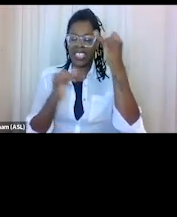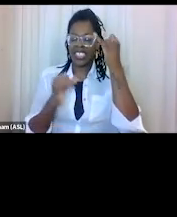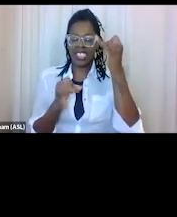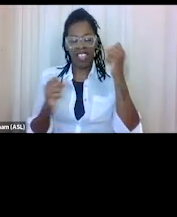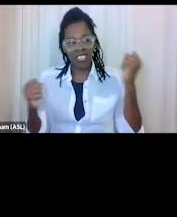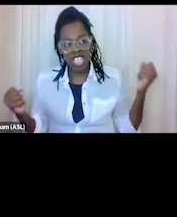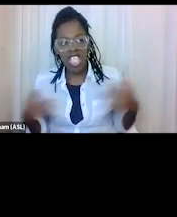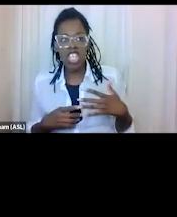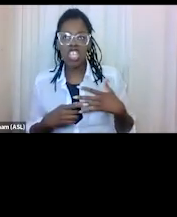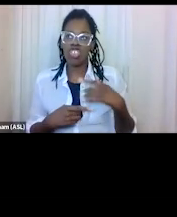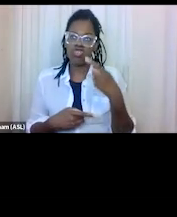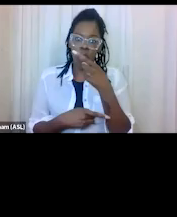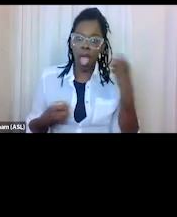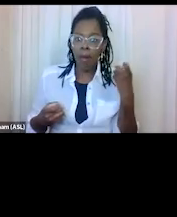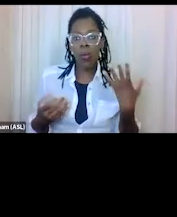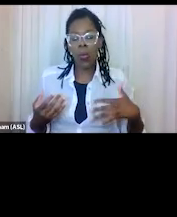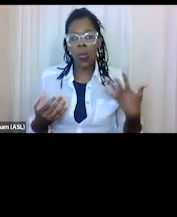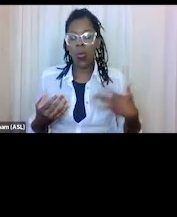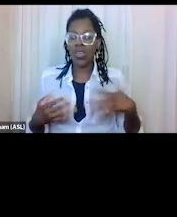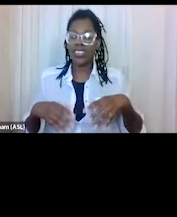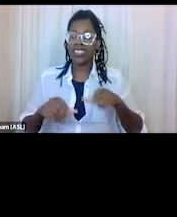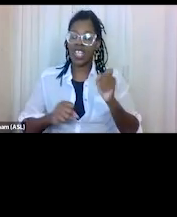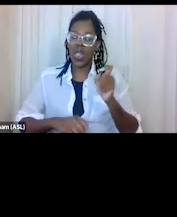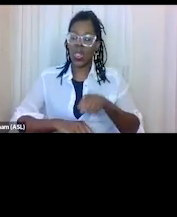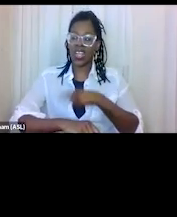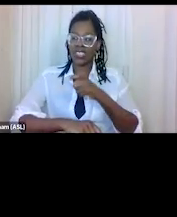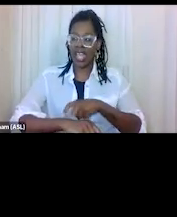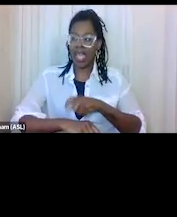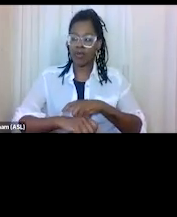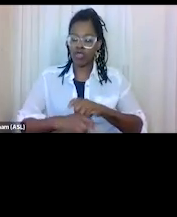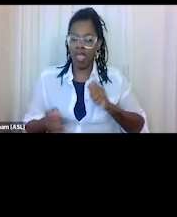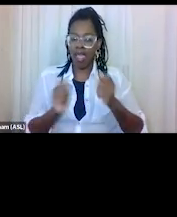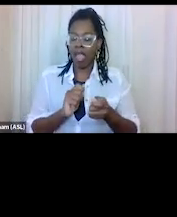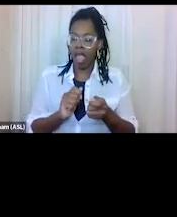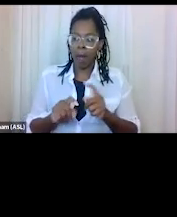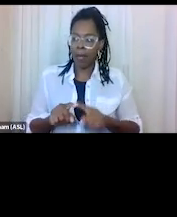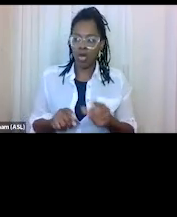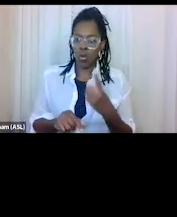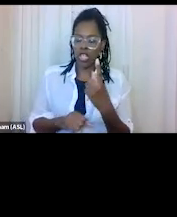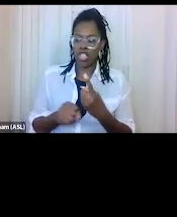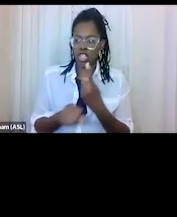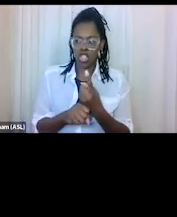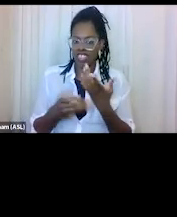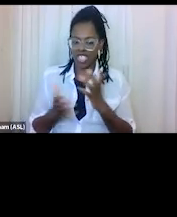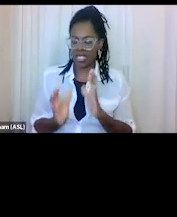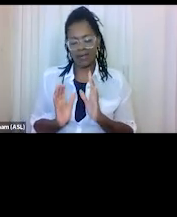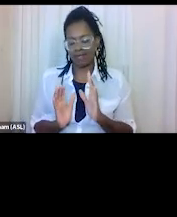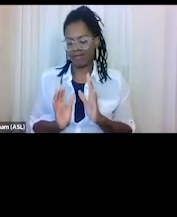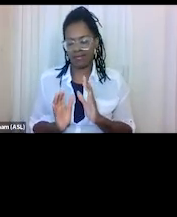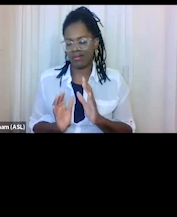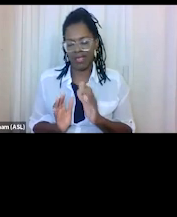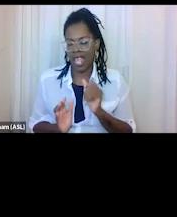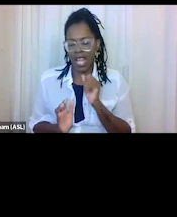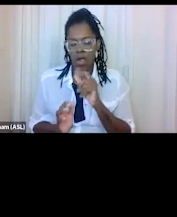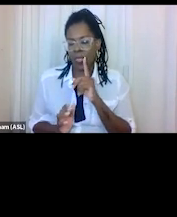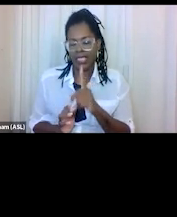mean, it can take a really long time to do that. So the idea that somehow youth will be ready to go on their own after a year of support is probably